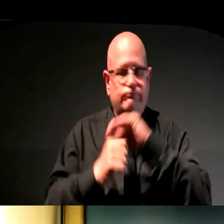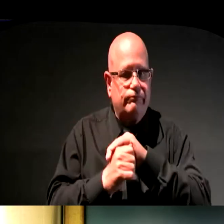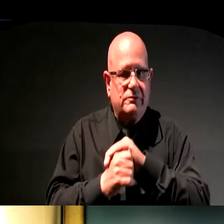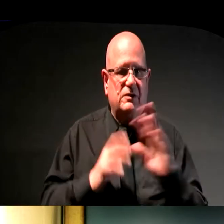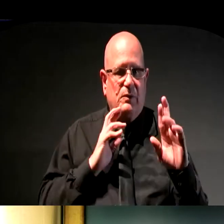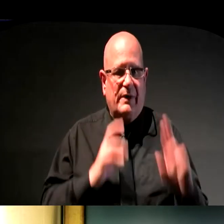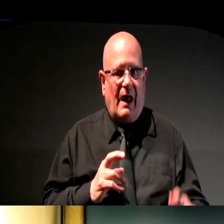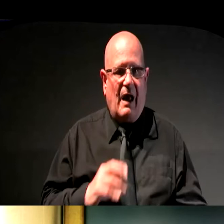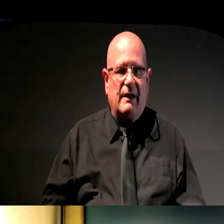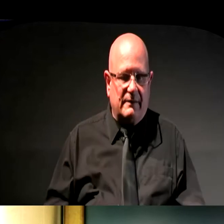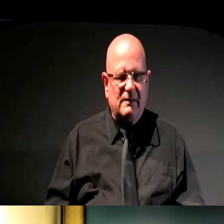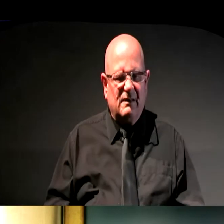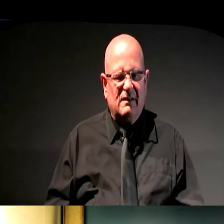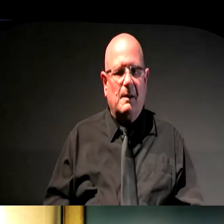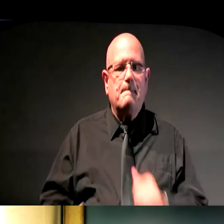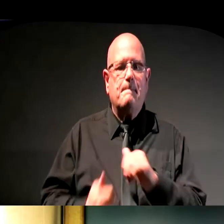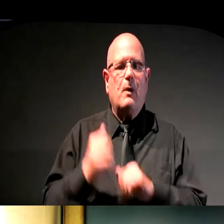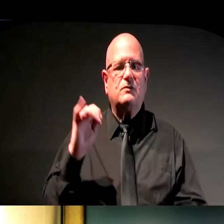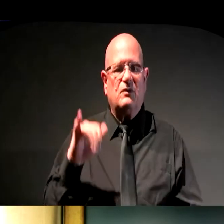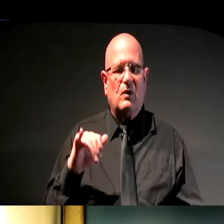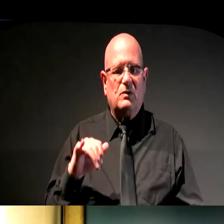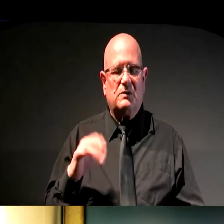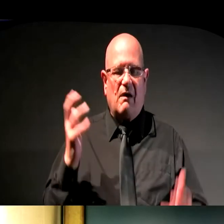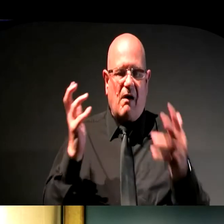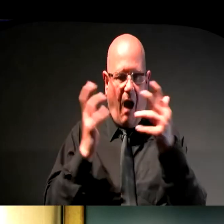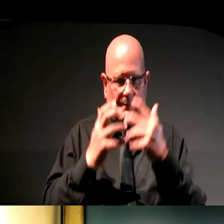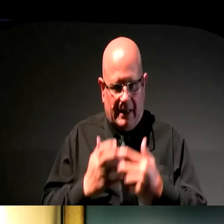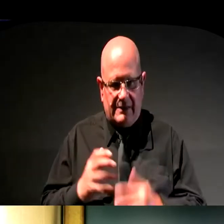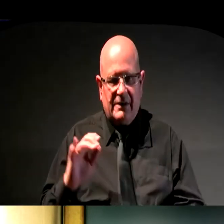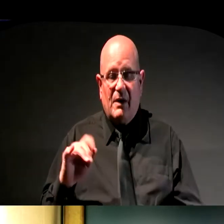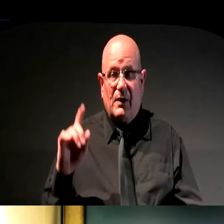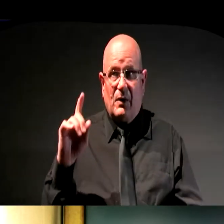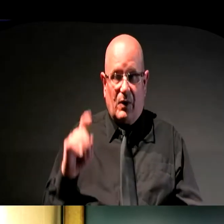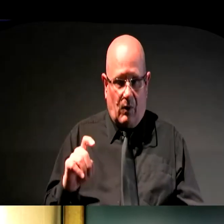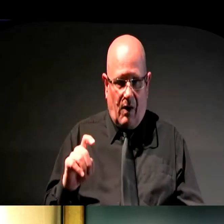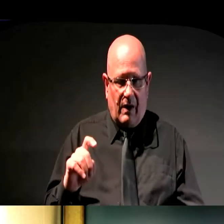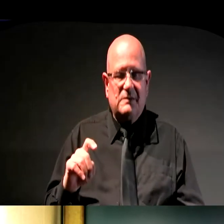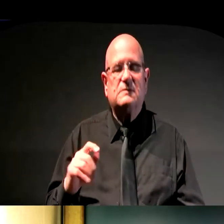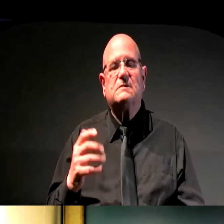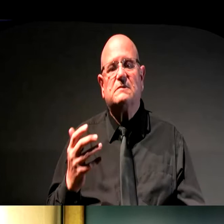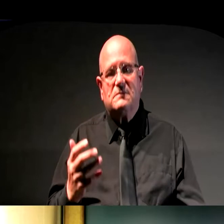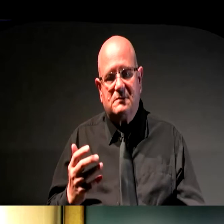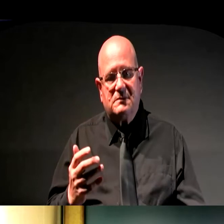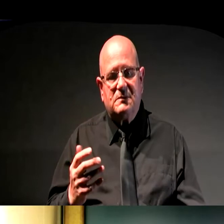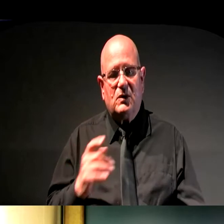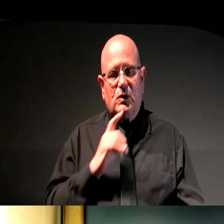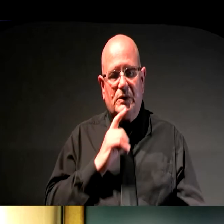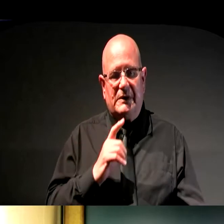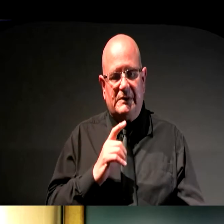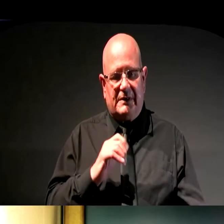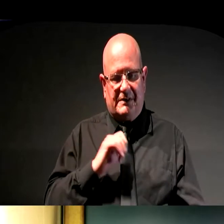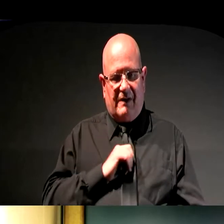loud noises. So most of the accommodations that we would request for students, or that students request for themselves, are really just